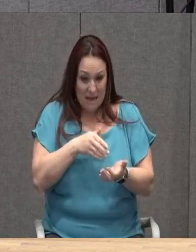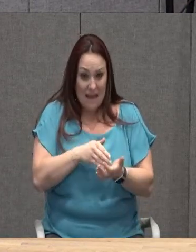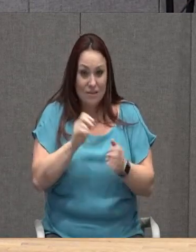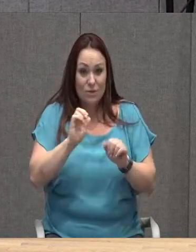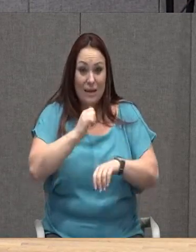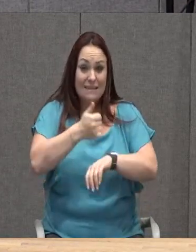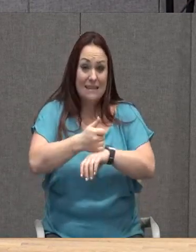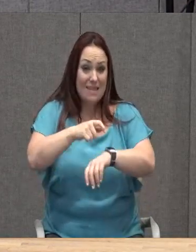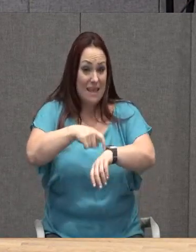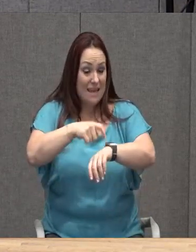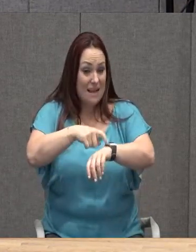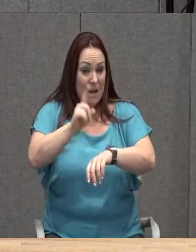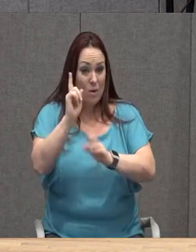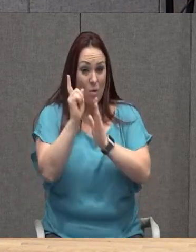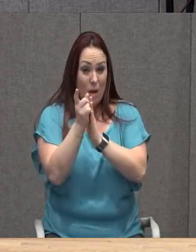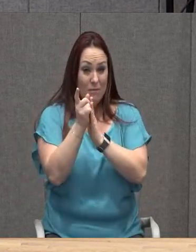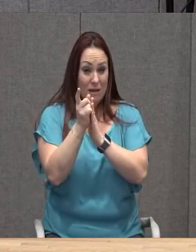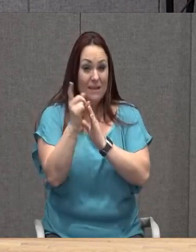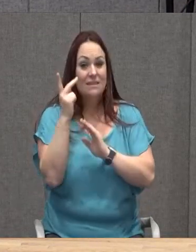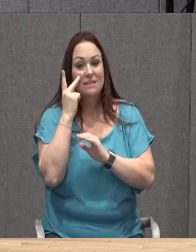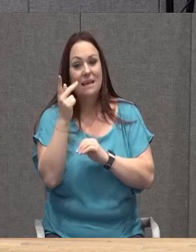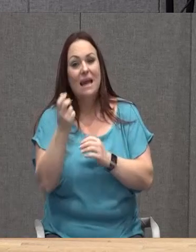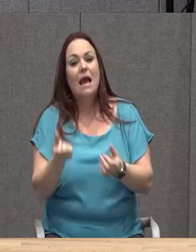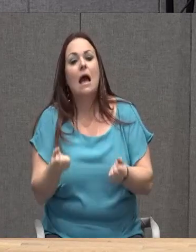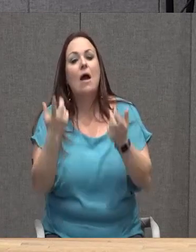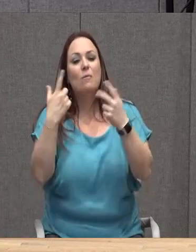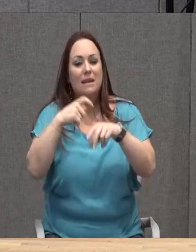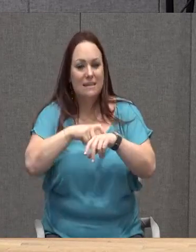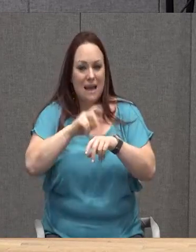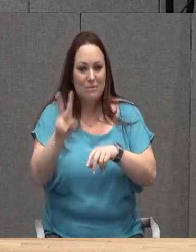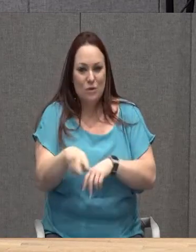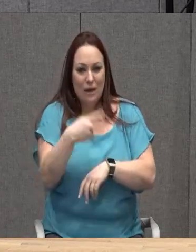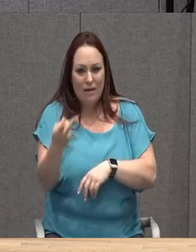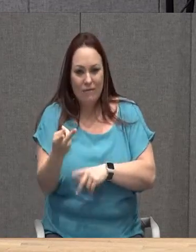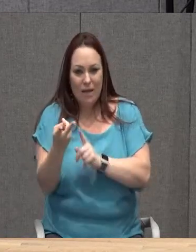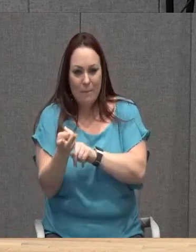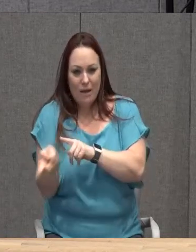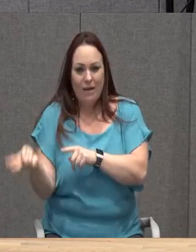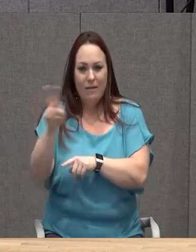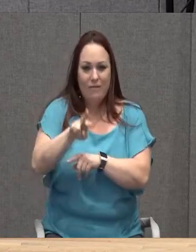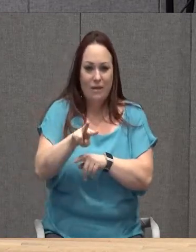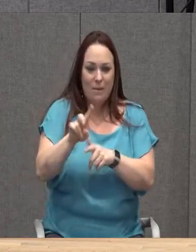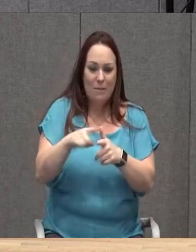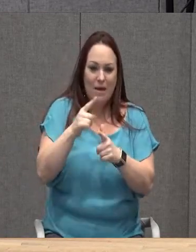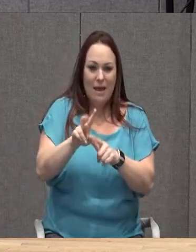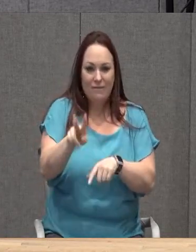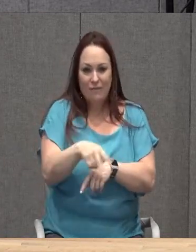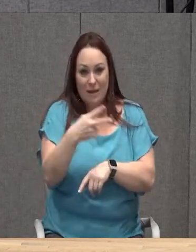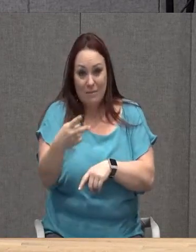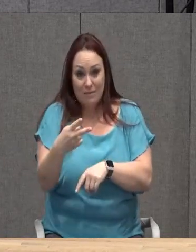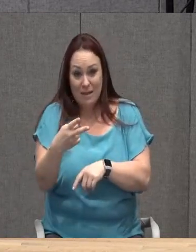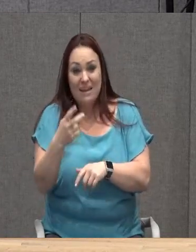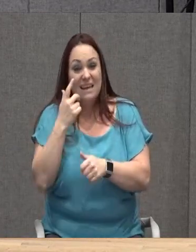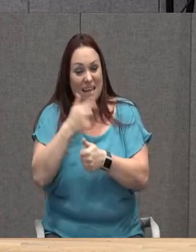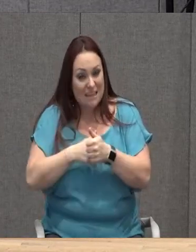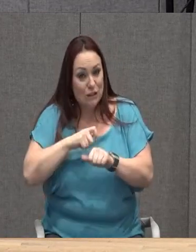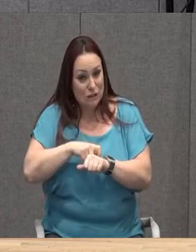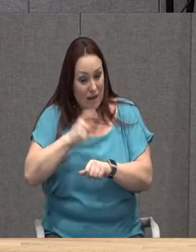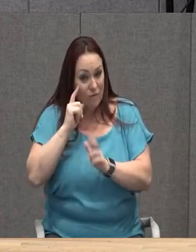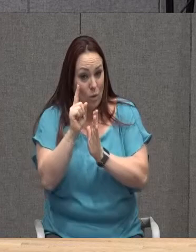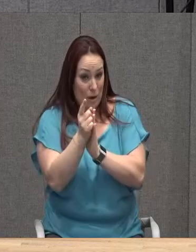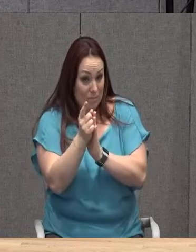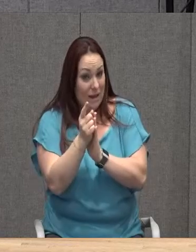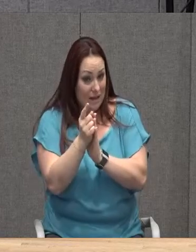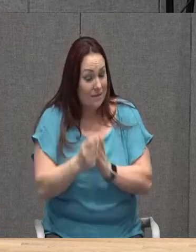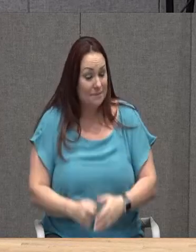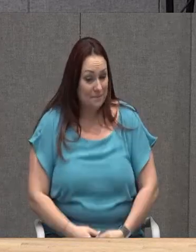that timer for a minute and you can see how many times you can flip it one way and then the other. Si no tienen a nadie